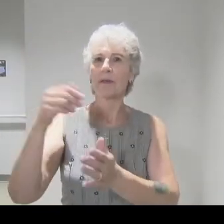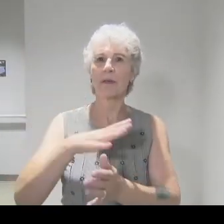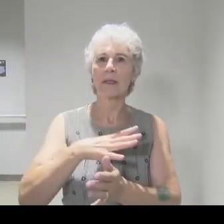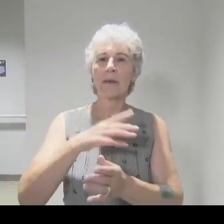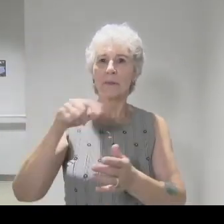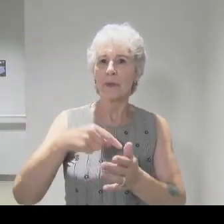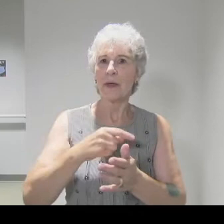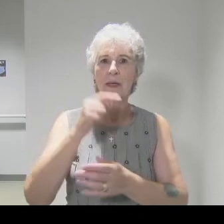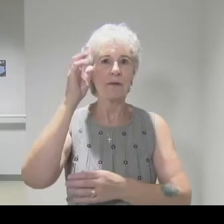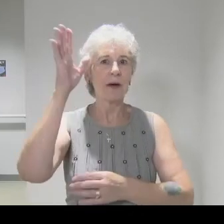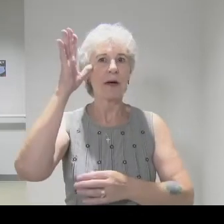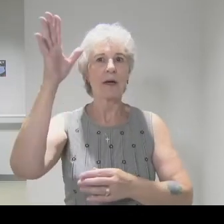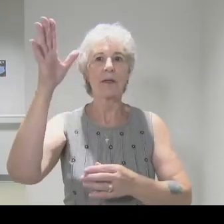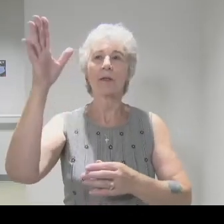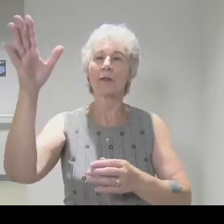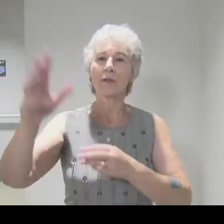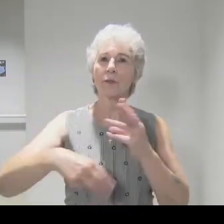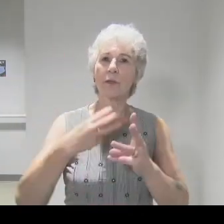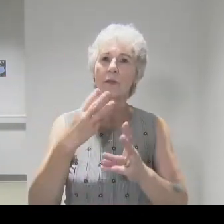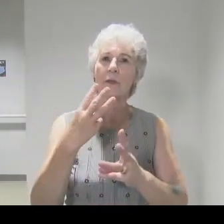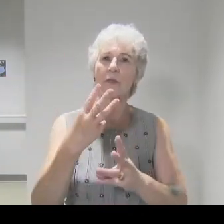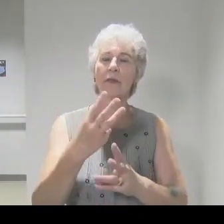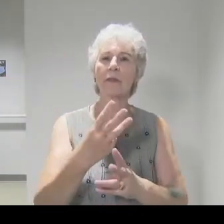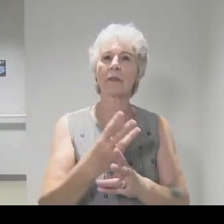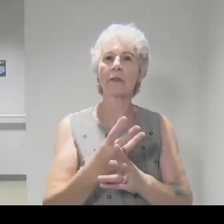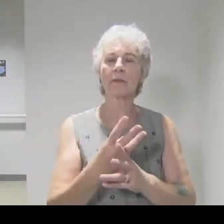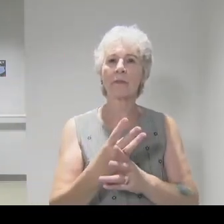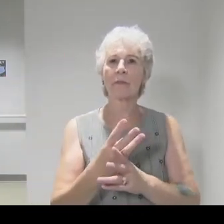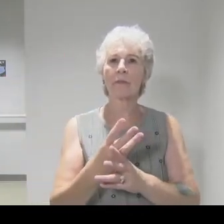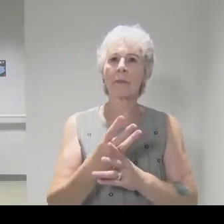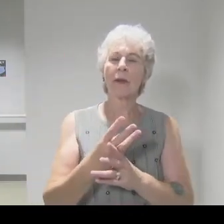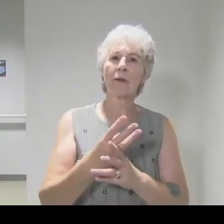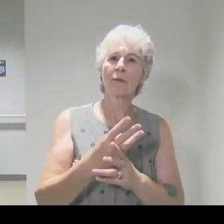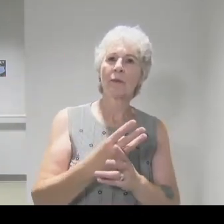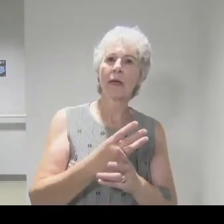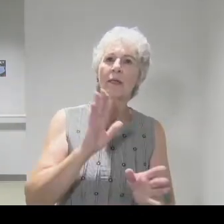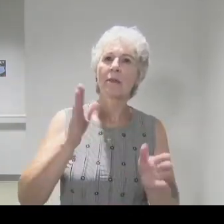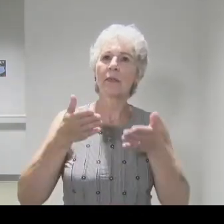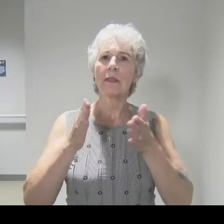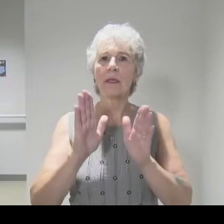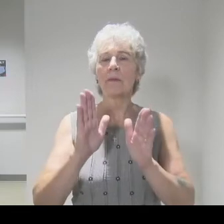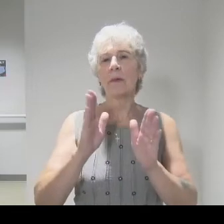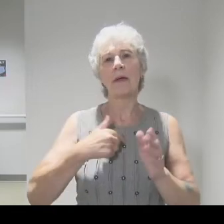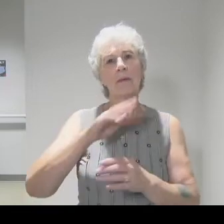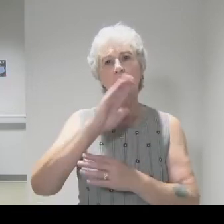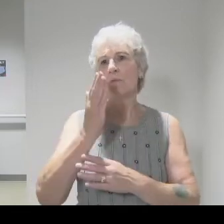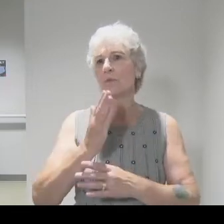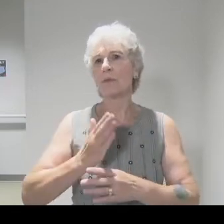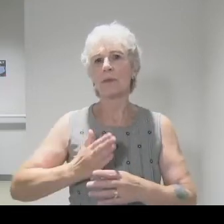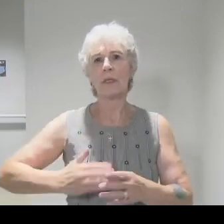This is my Father's world. Oh, let me ne'er